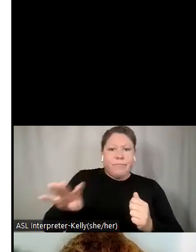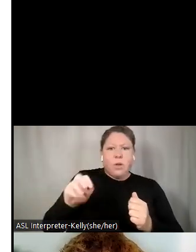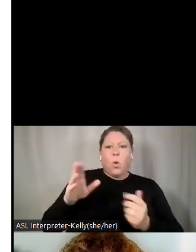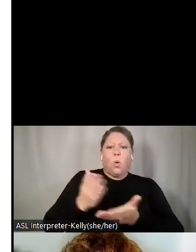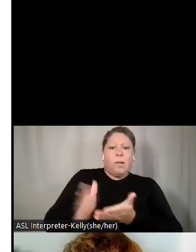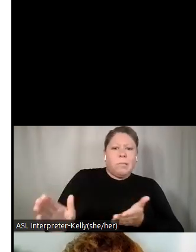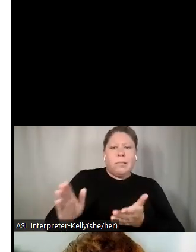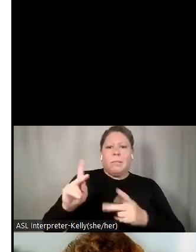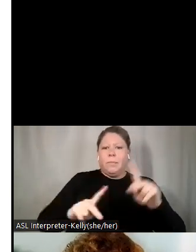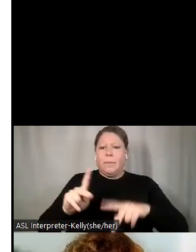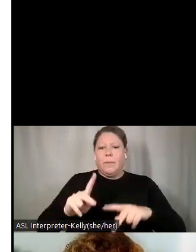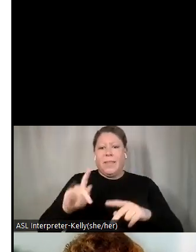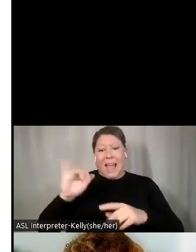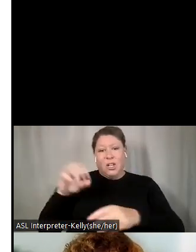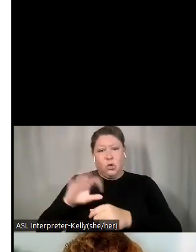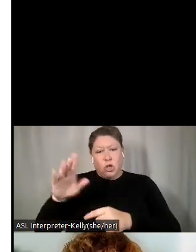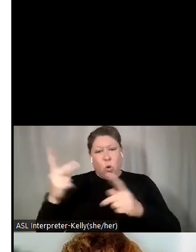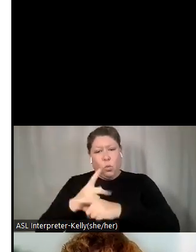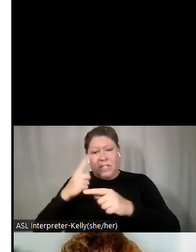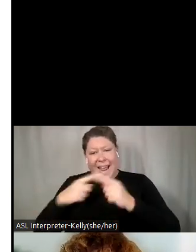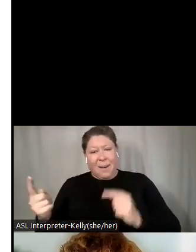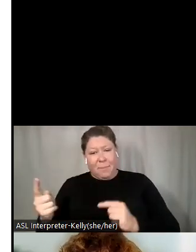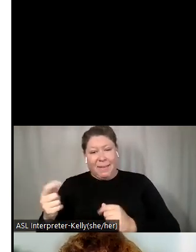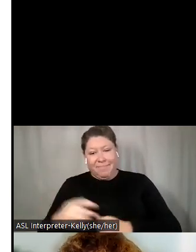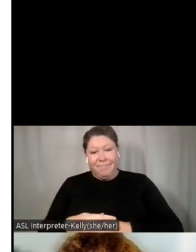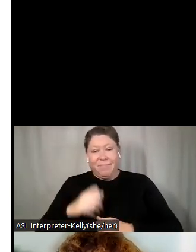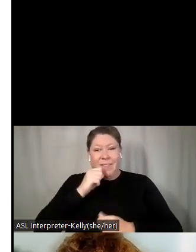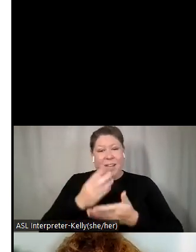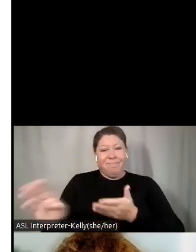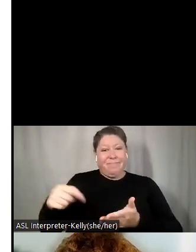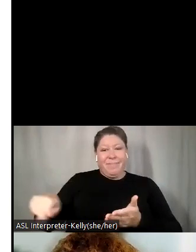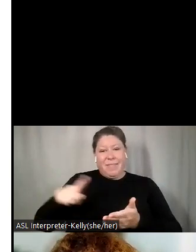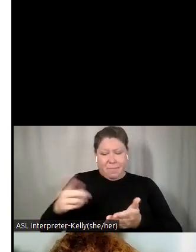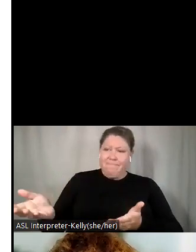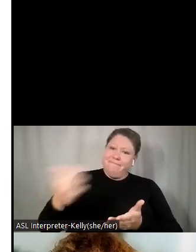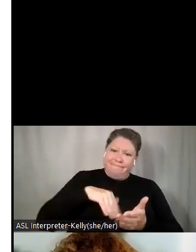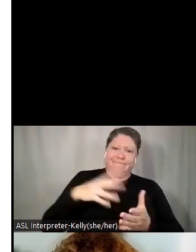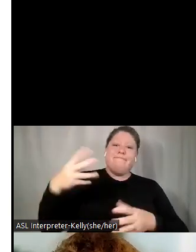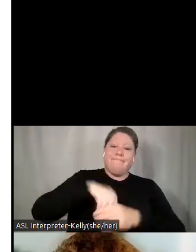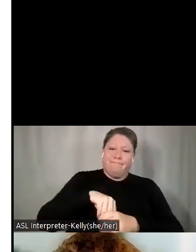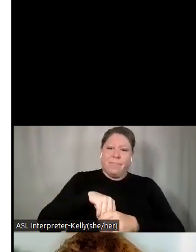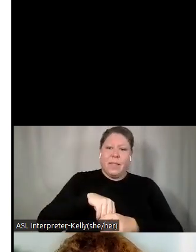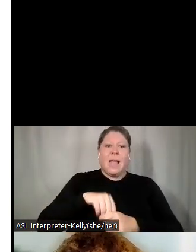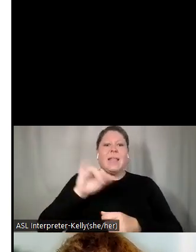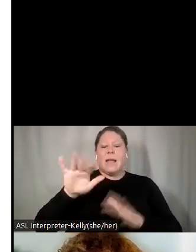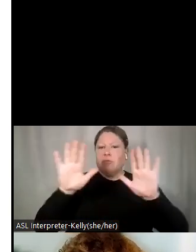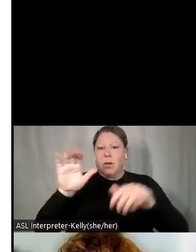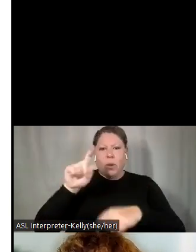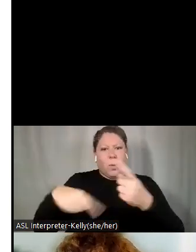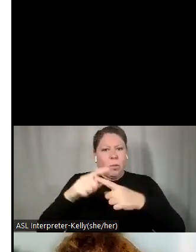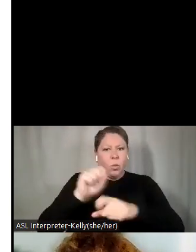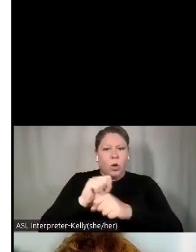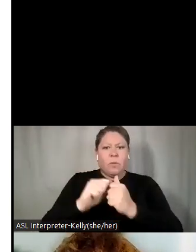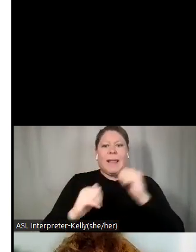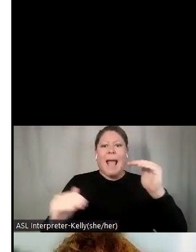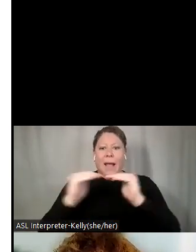enemy. And this is a terrific place to start when you're going to be working in equity, health disparities, and those issues that are really the